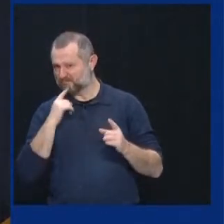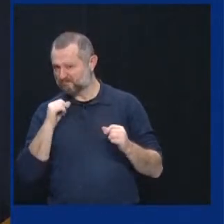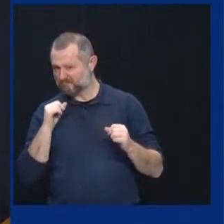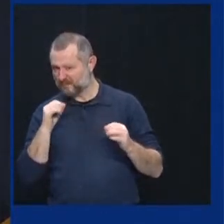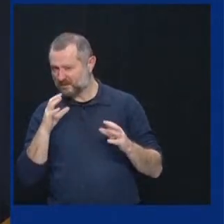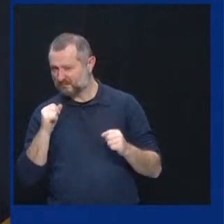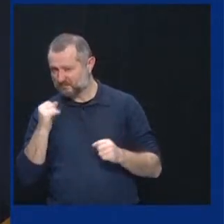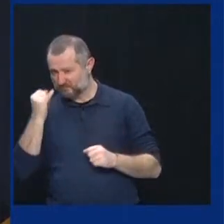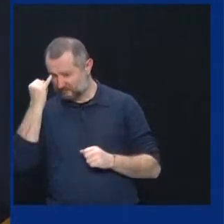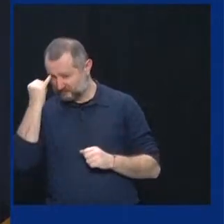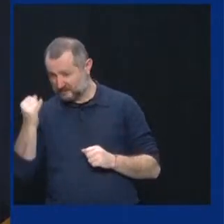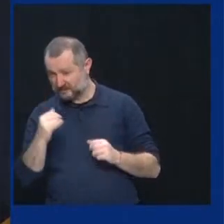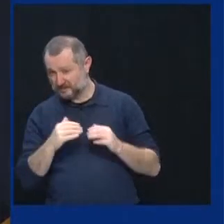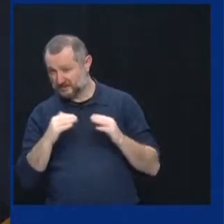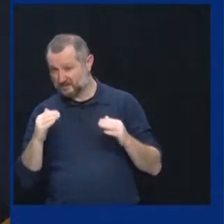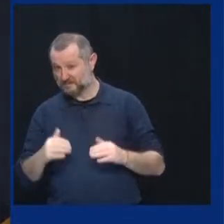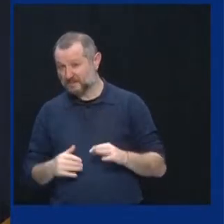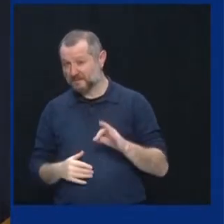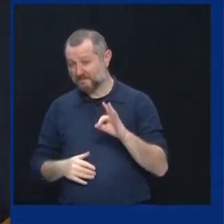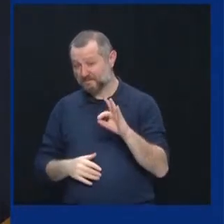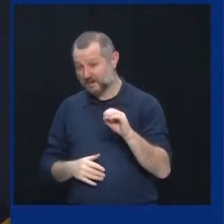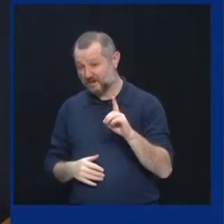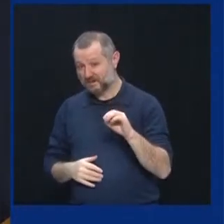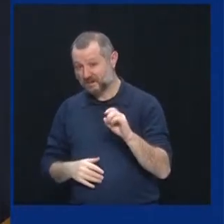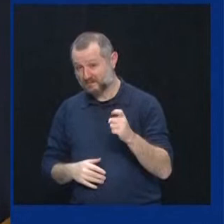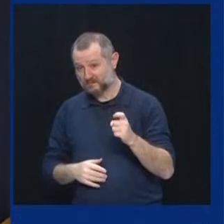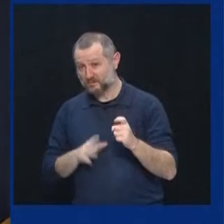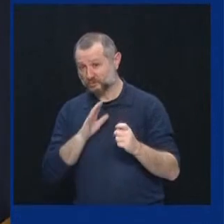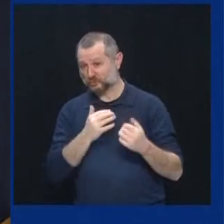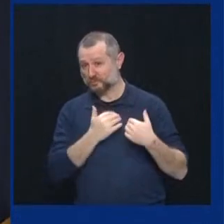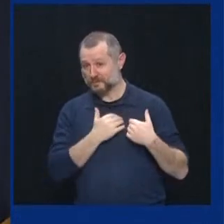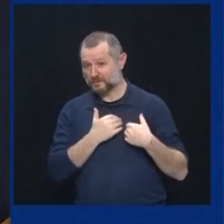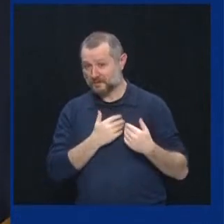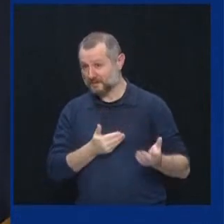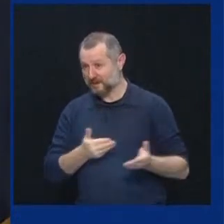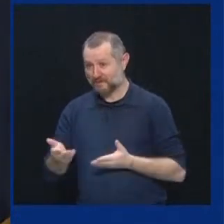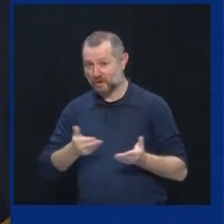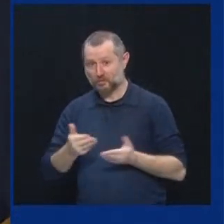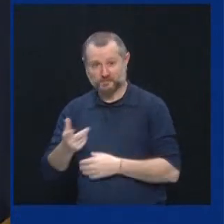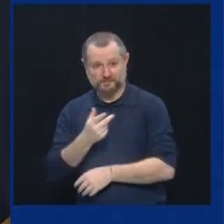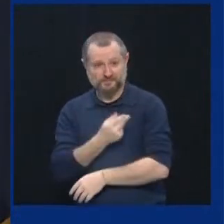but FedEx makes many of these deliveries.